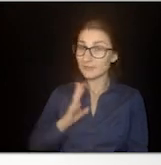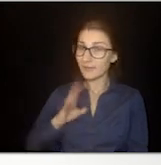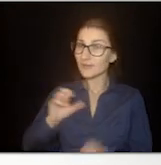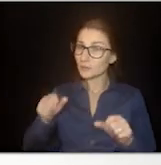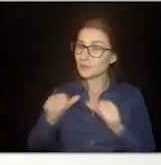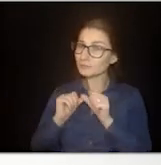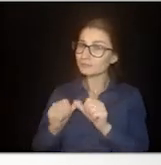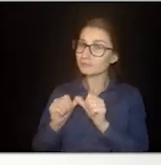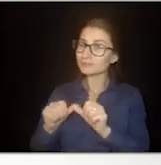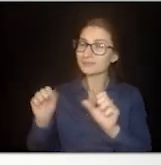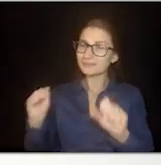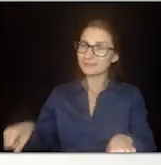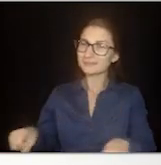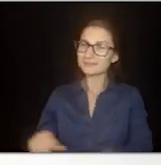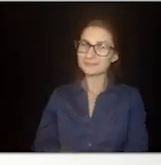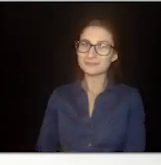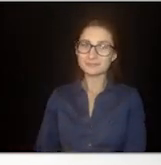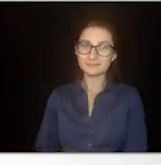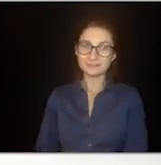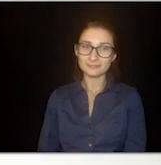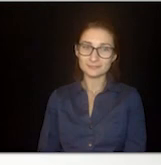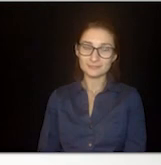It's okay, you can do a couple more.